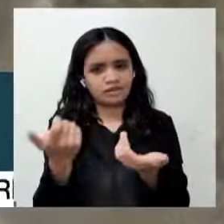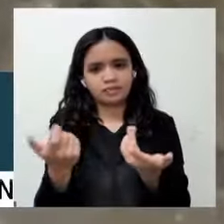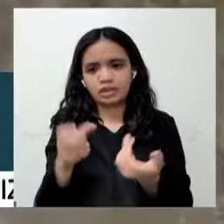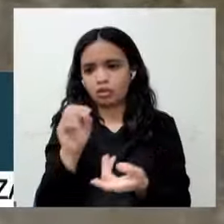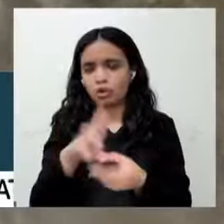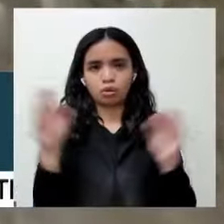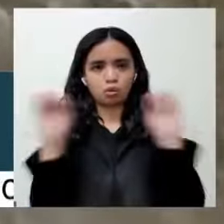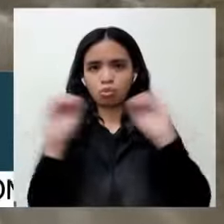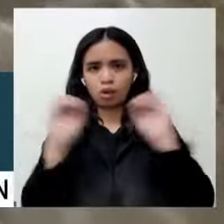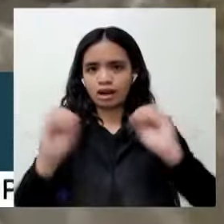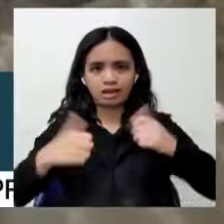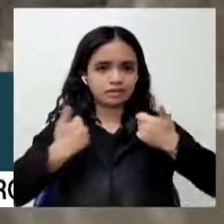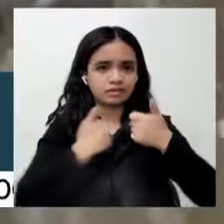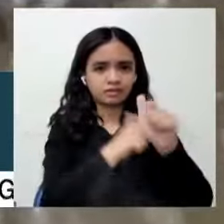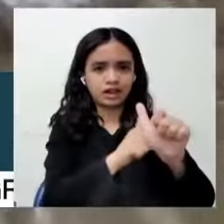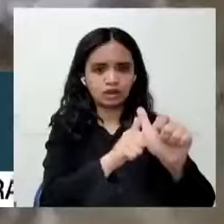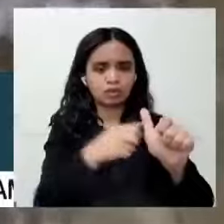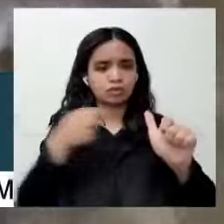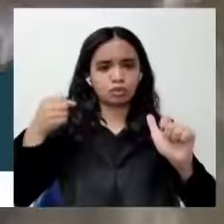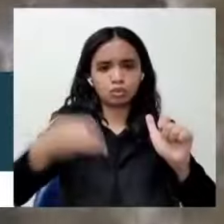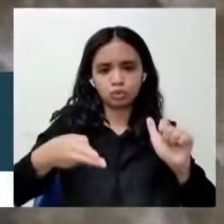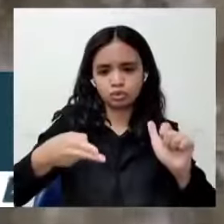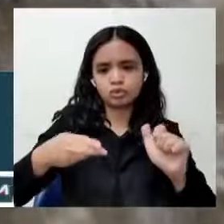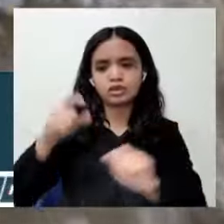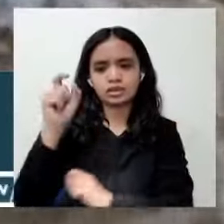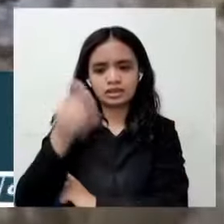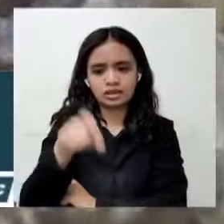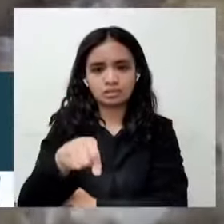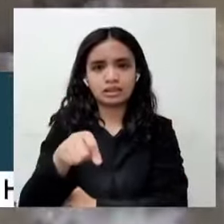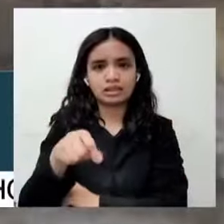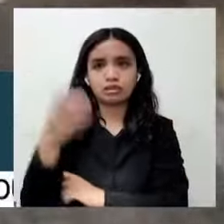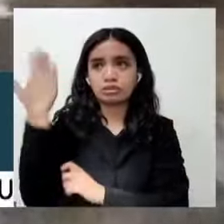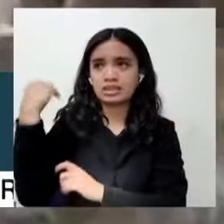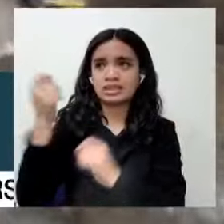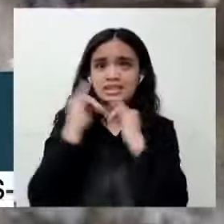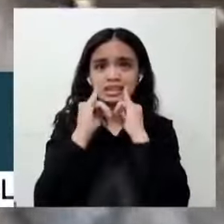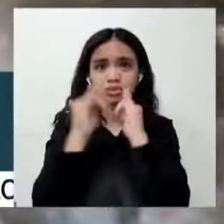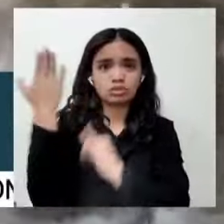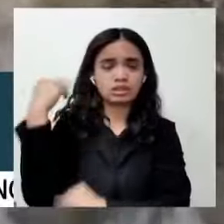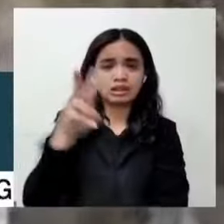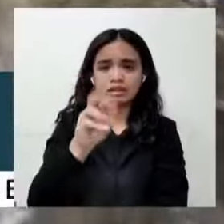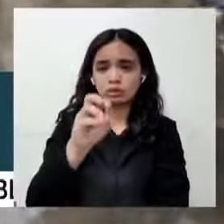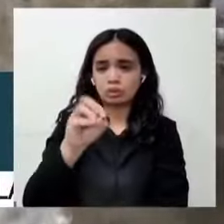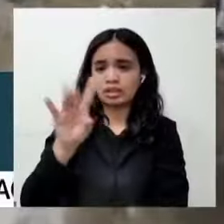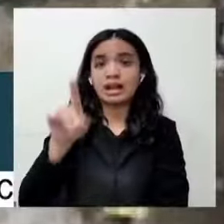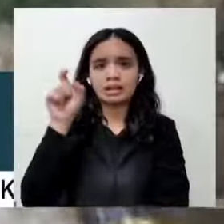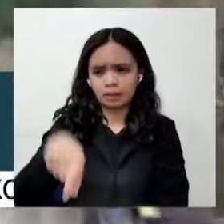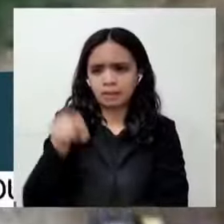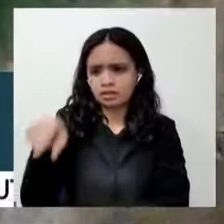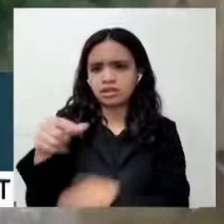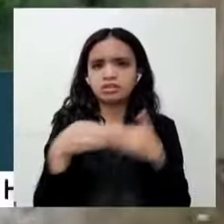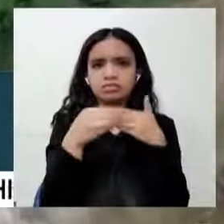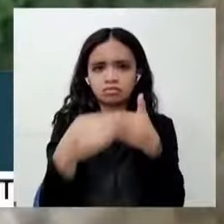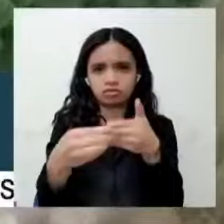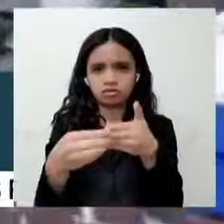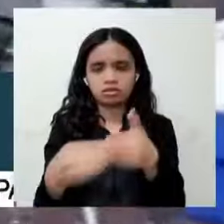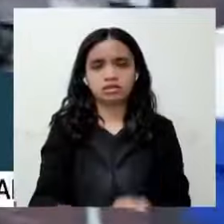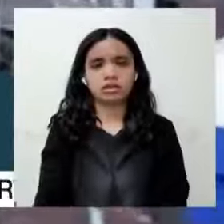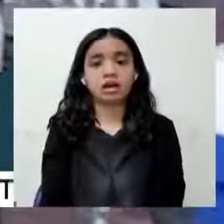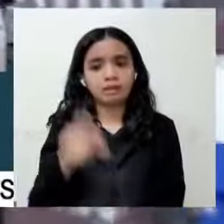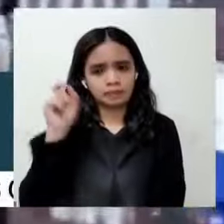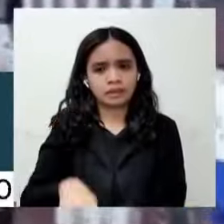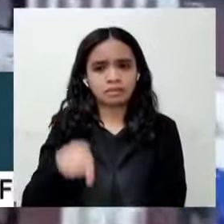that instruction or order that they gave in 2008. Dapat sila yung nanguna, Ms. Carmina. Sila yung spearheading